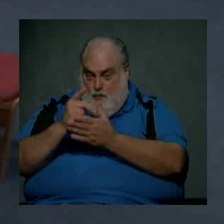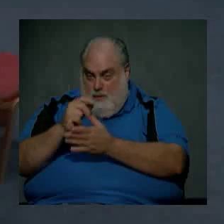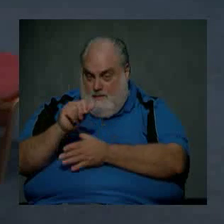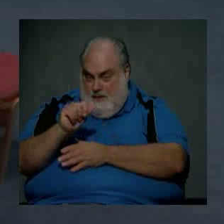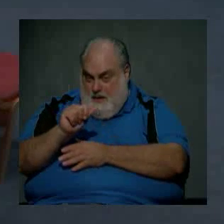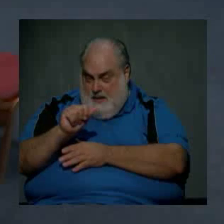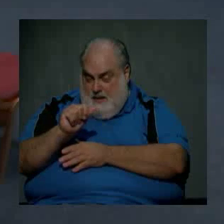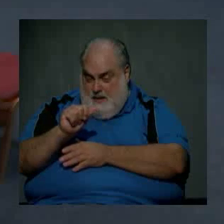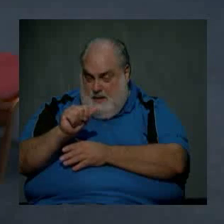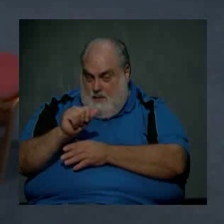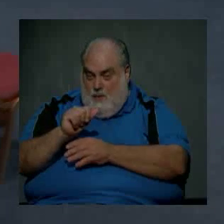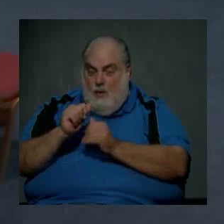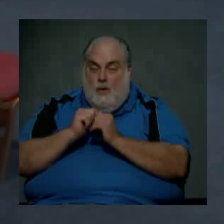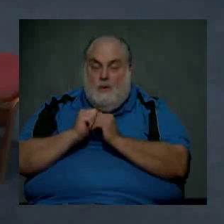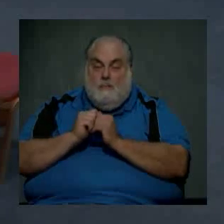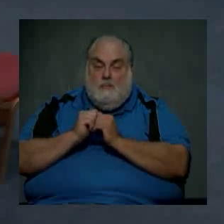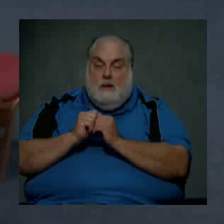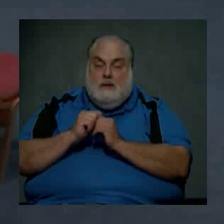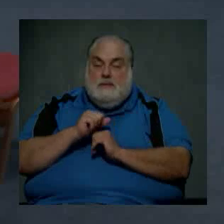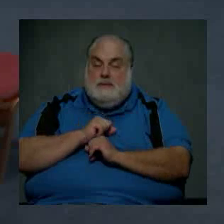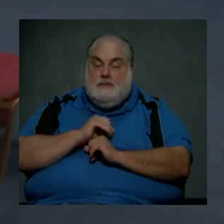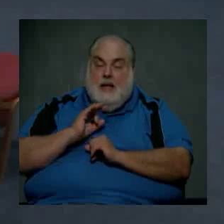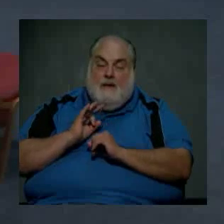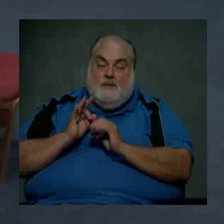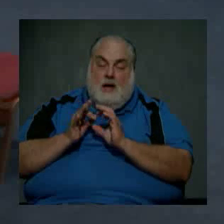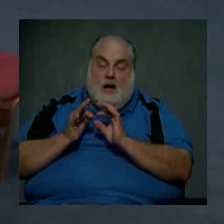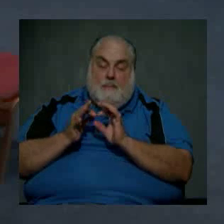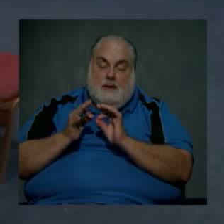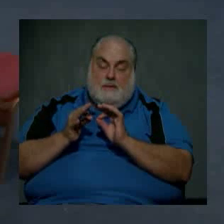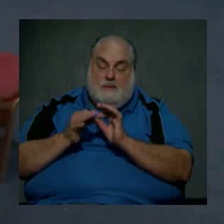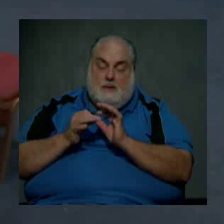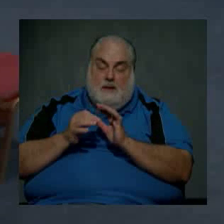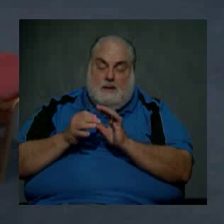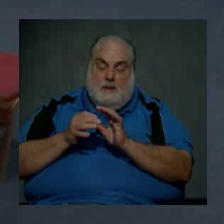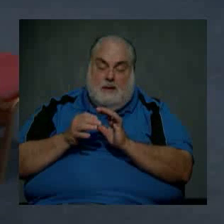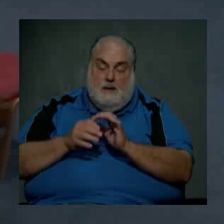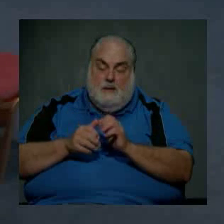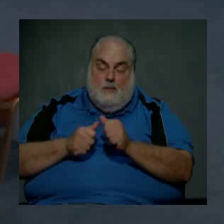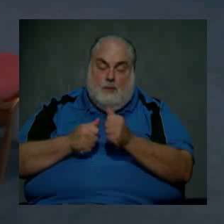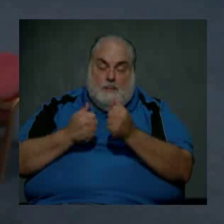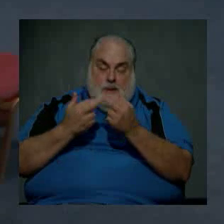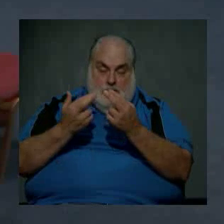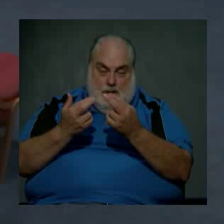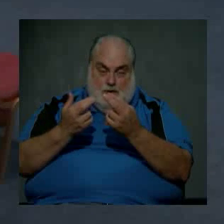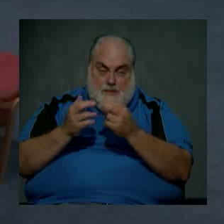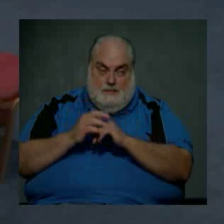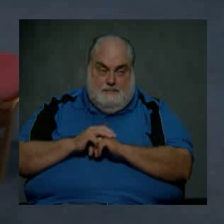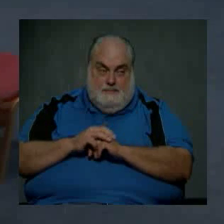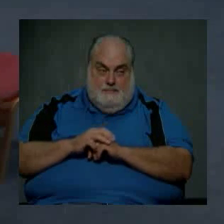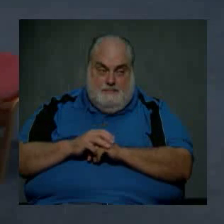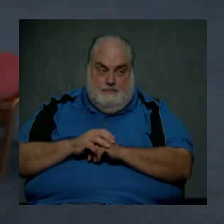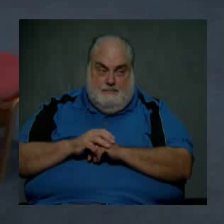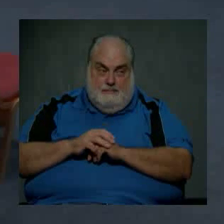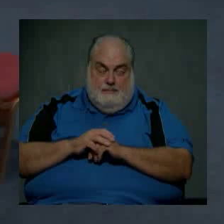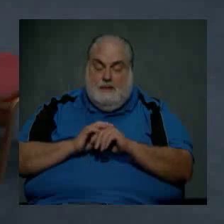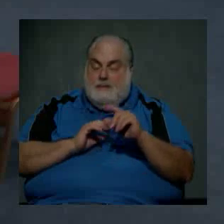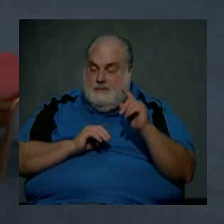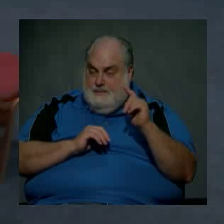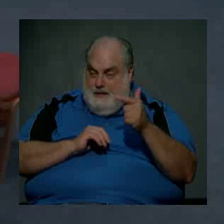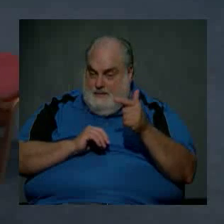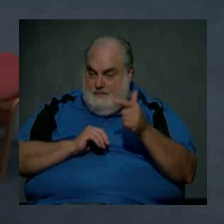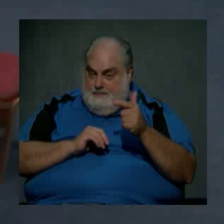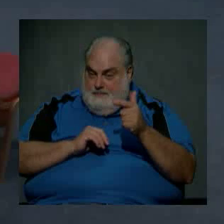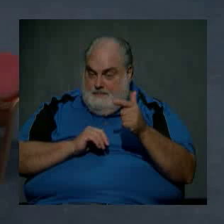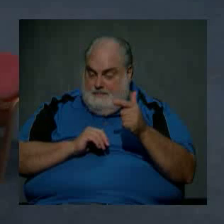A with all staff comments, conditions, and recommendations. Do we hear a second? Second.